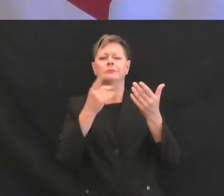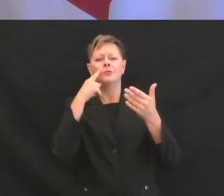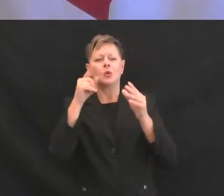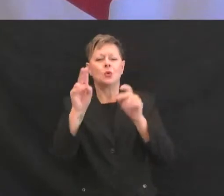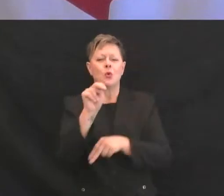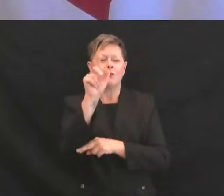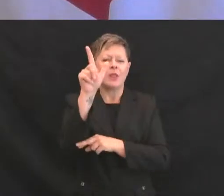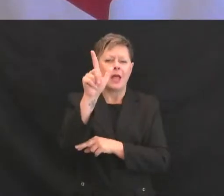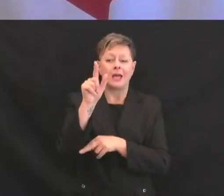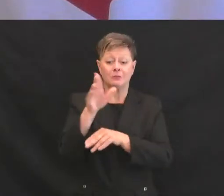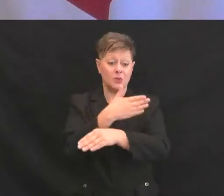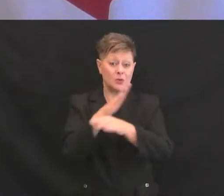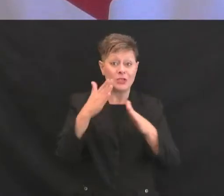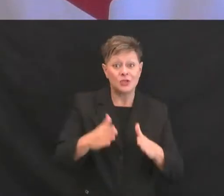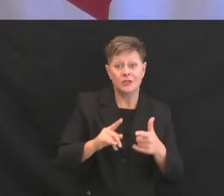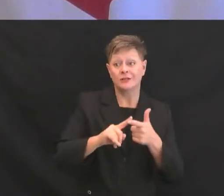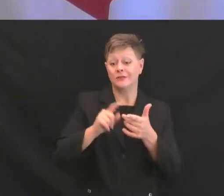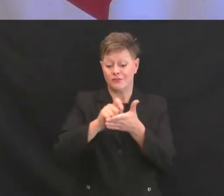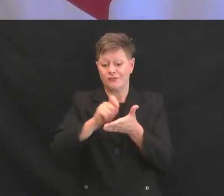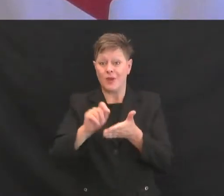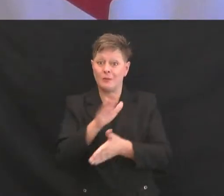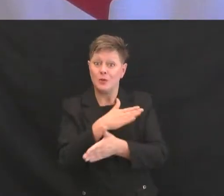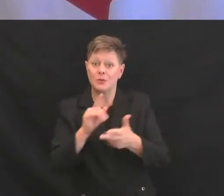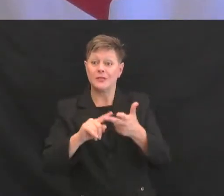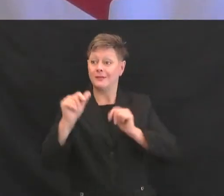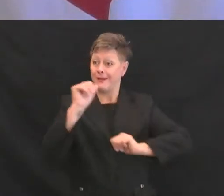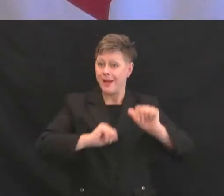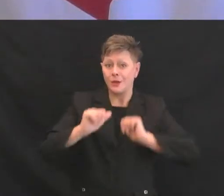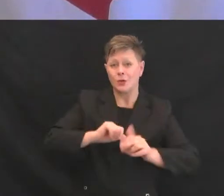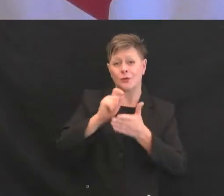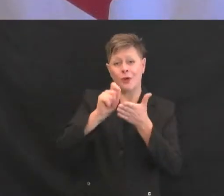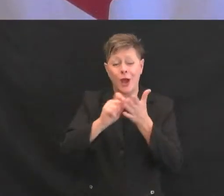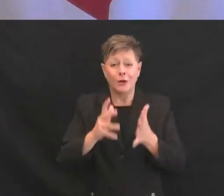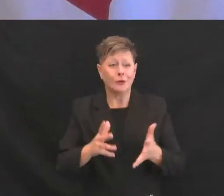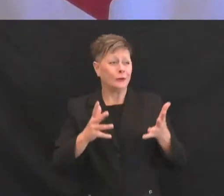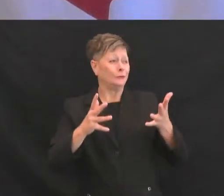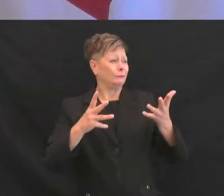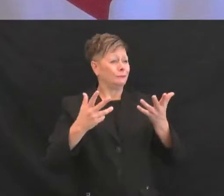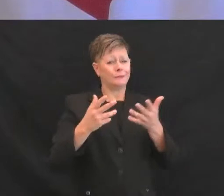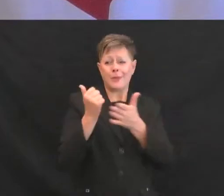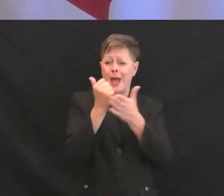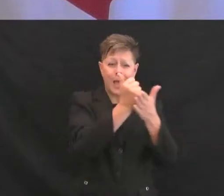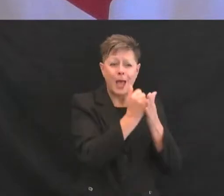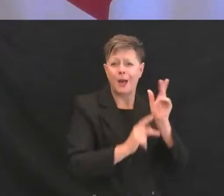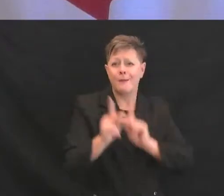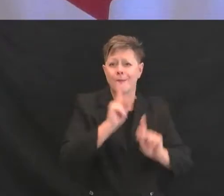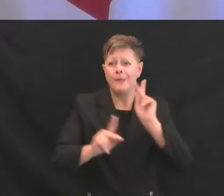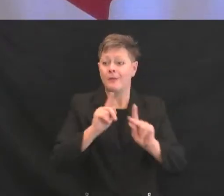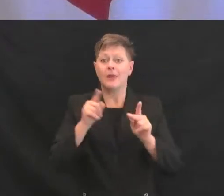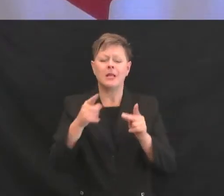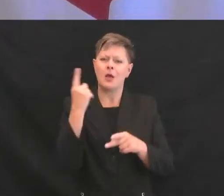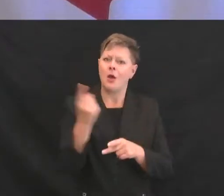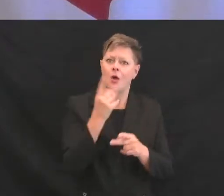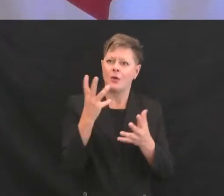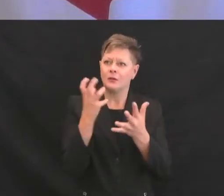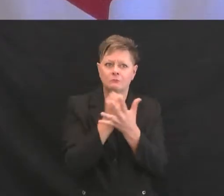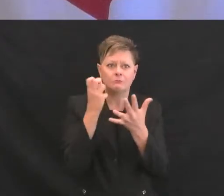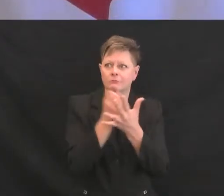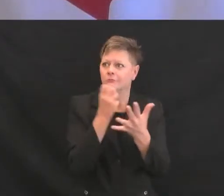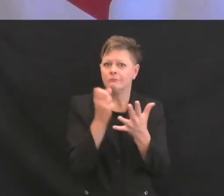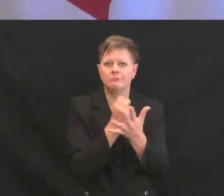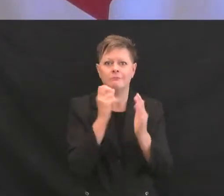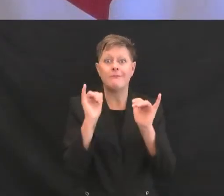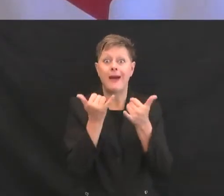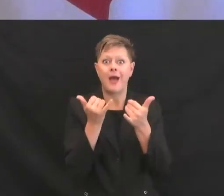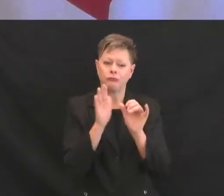A musician, composer, actor, writer, and humanitarian, he never misses an opportunity to